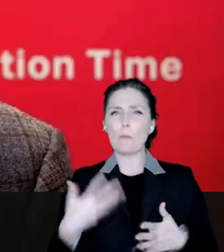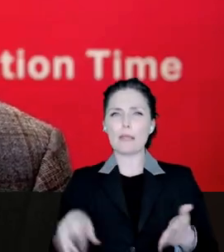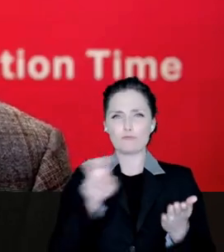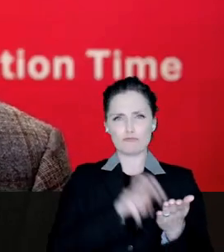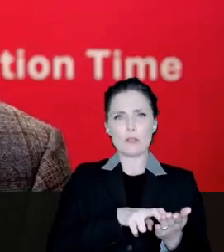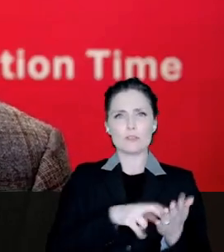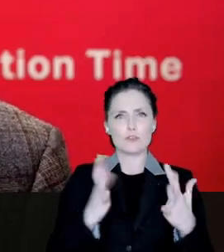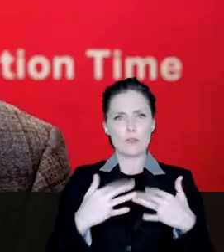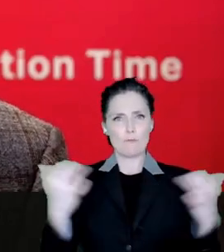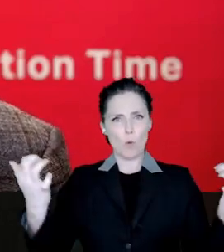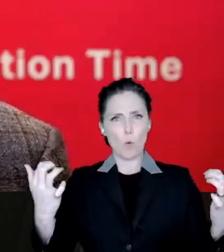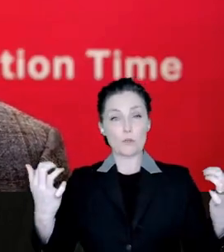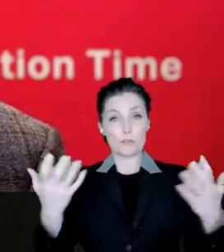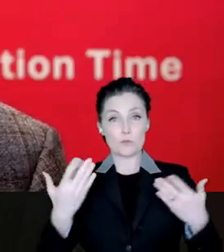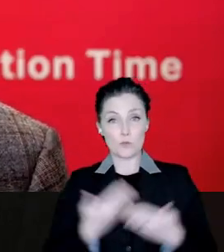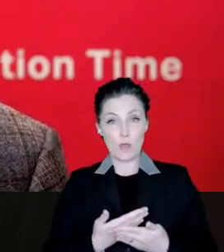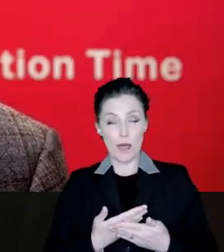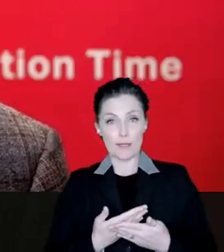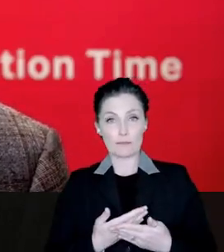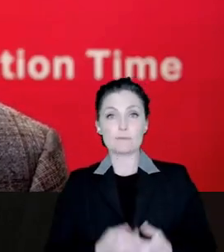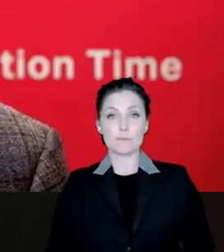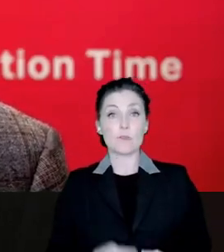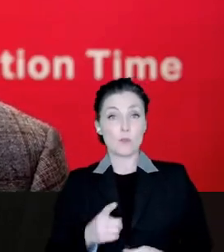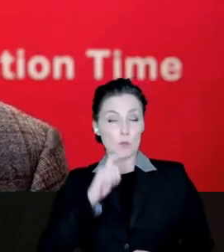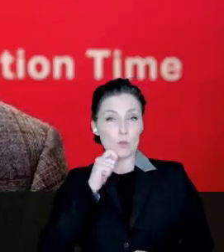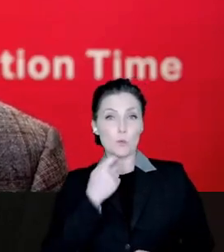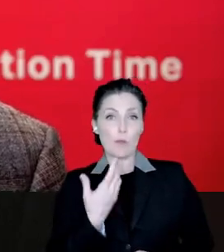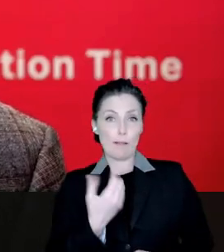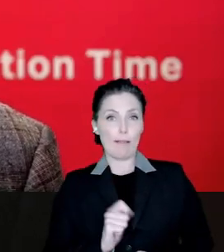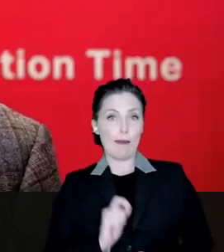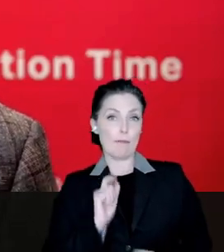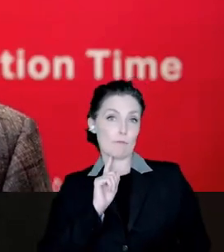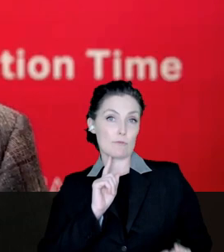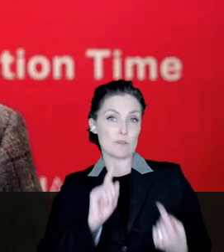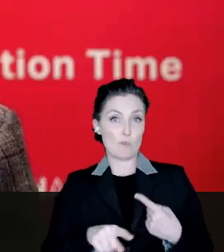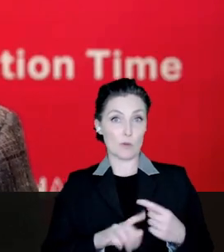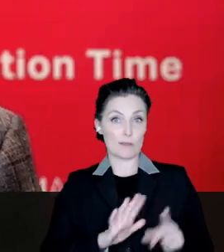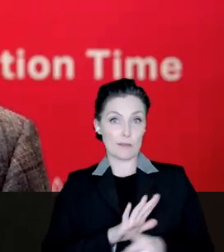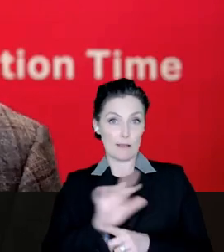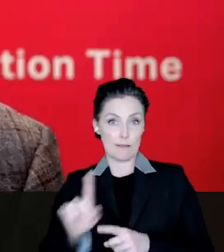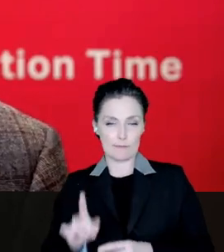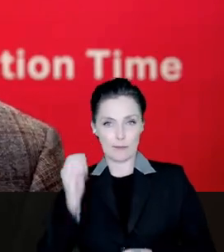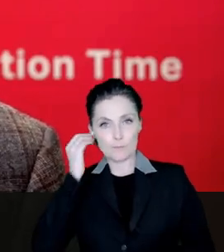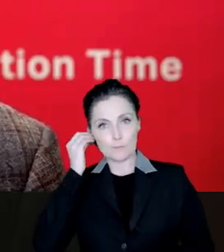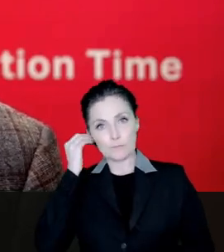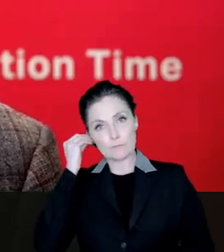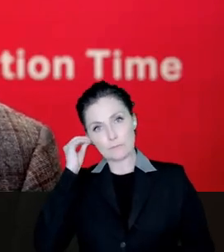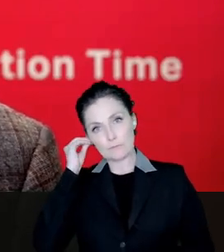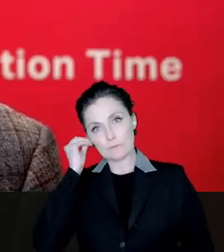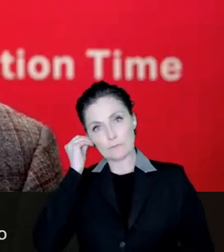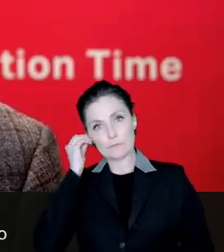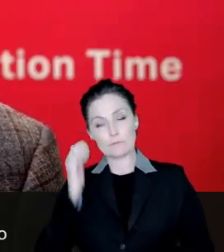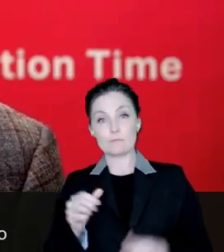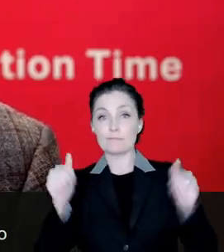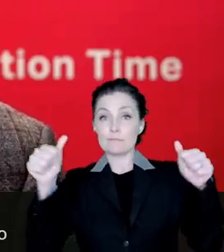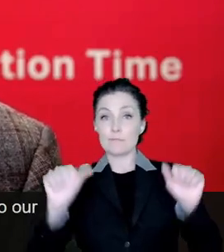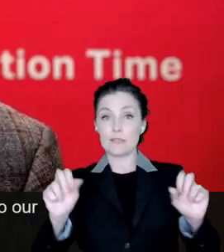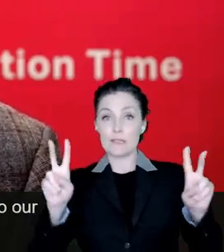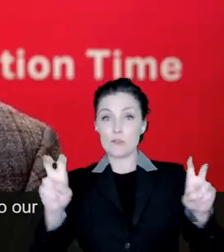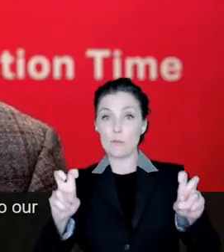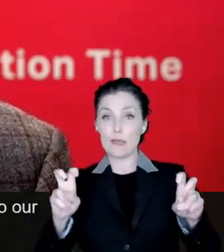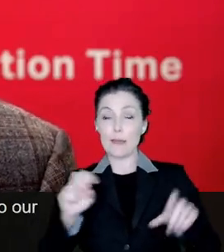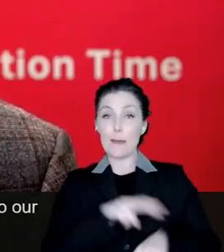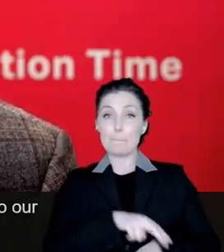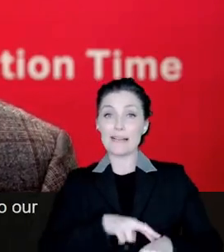your questions and get a reply after the event. So our next topic is policing and safety, which includes